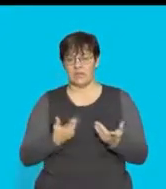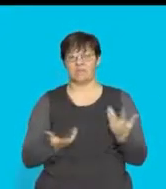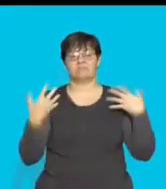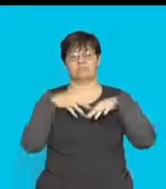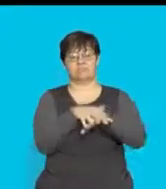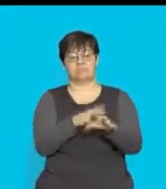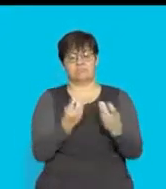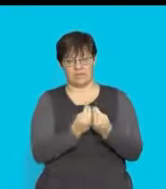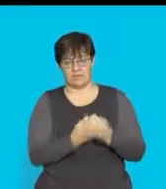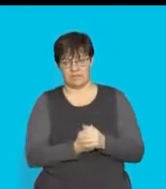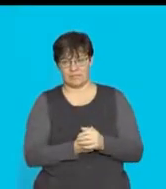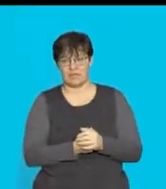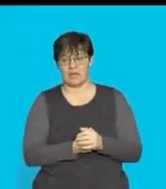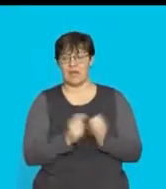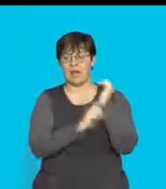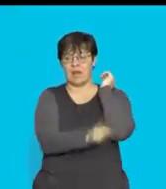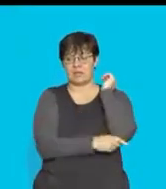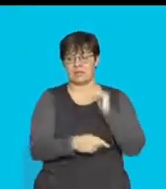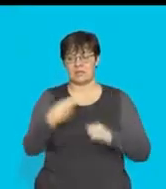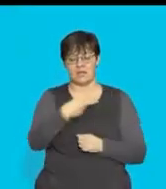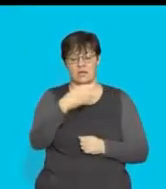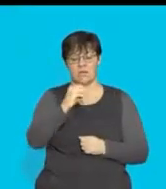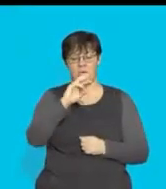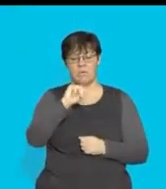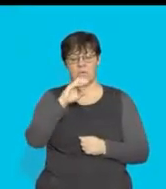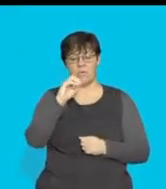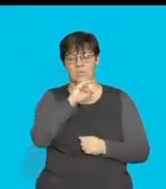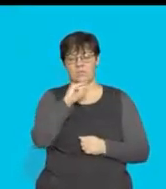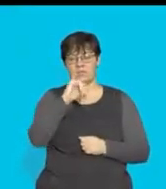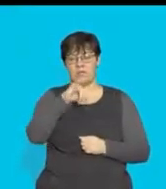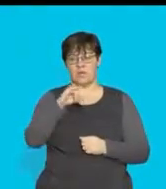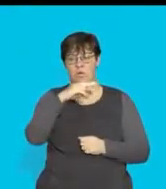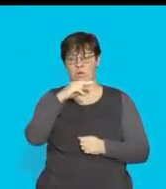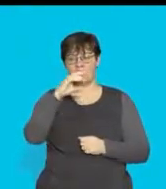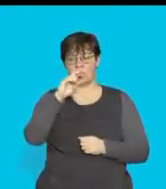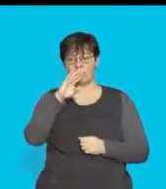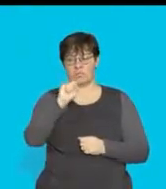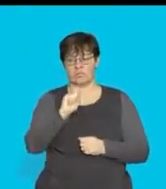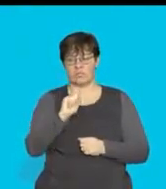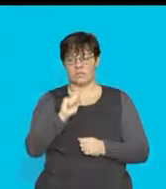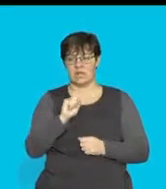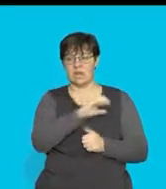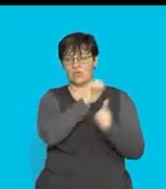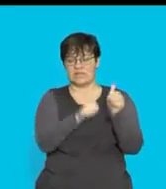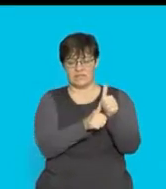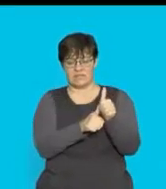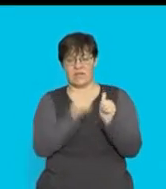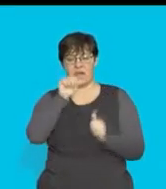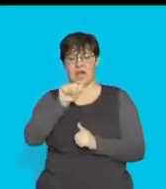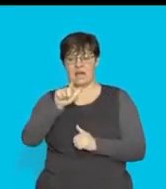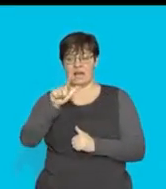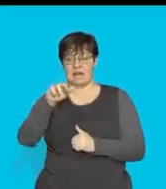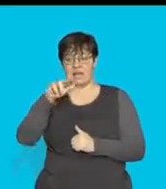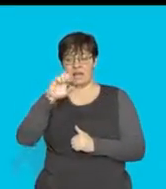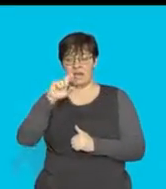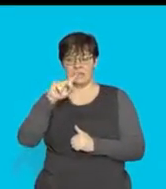egg, that come together. And finally, the term homozygous recessive would again point to an individual that is